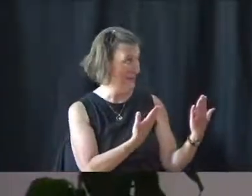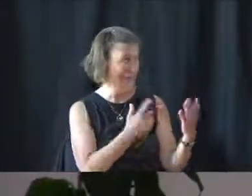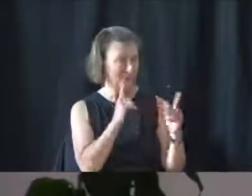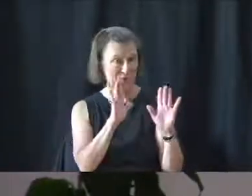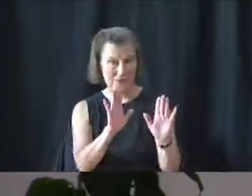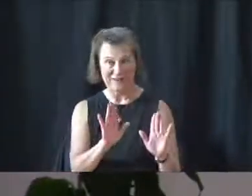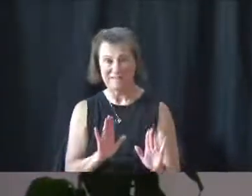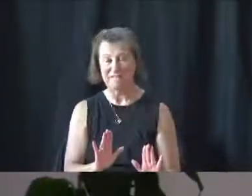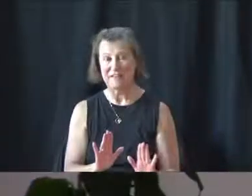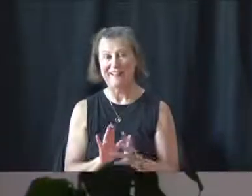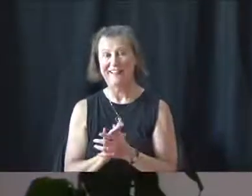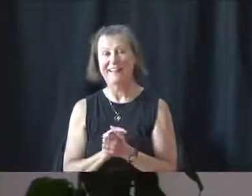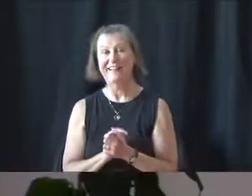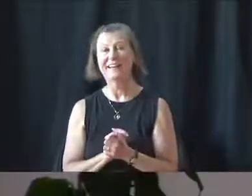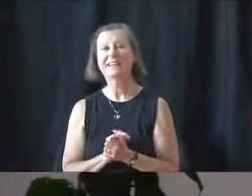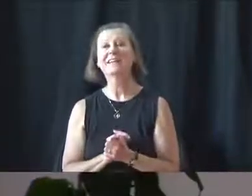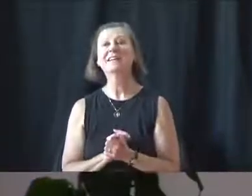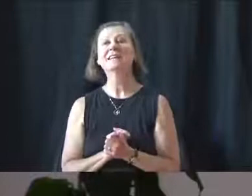wonderful.